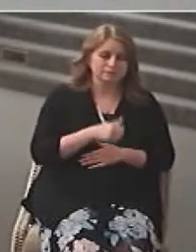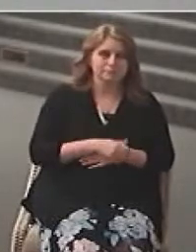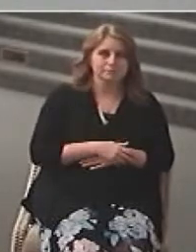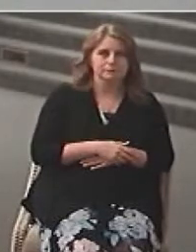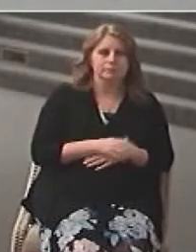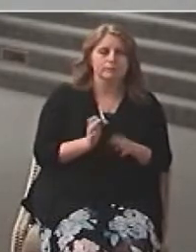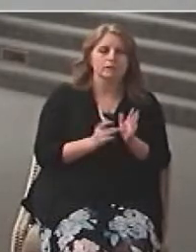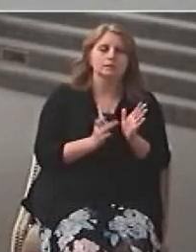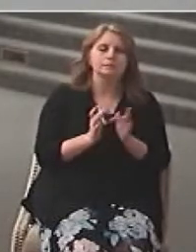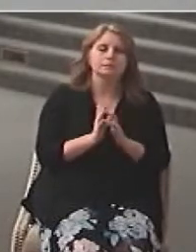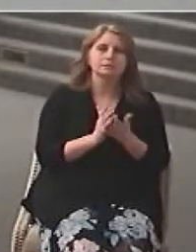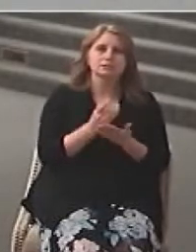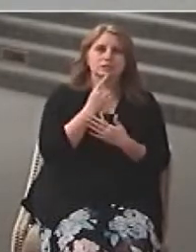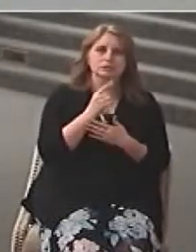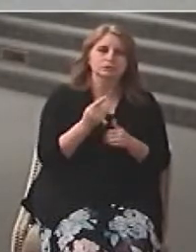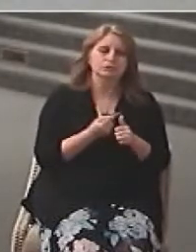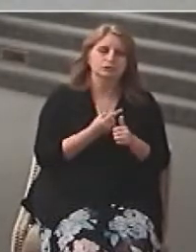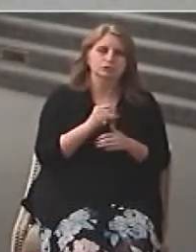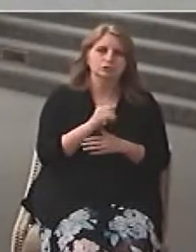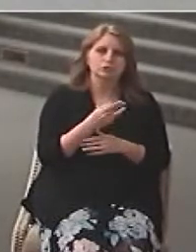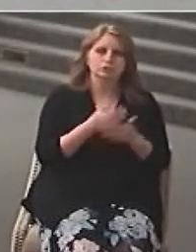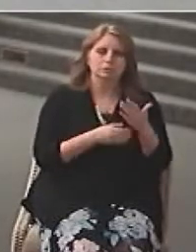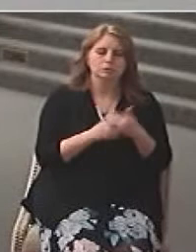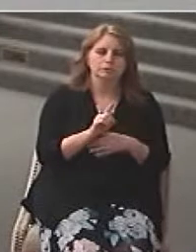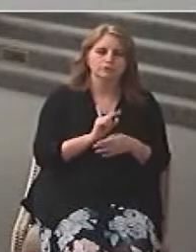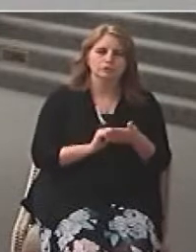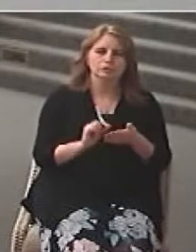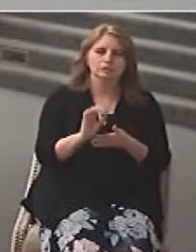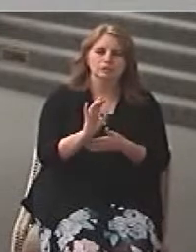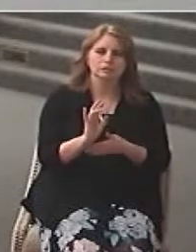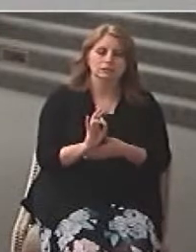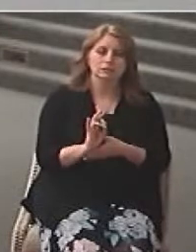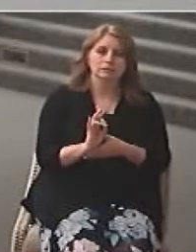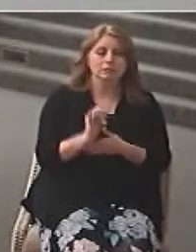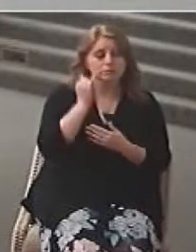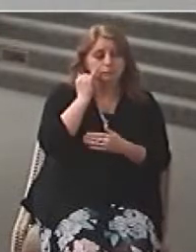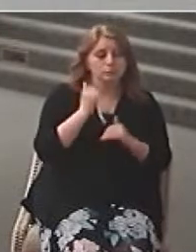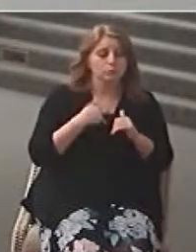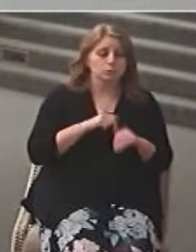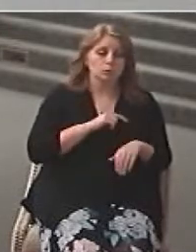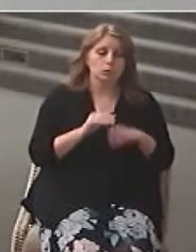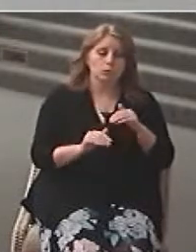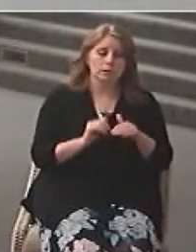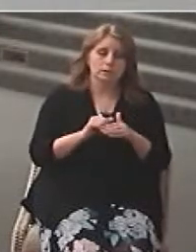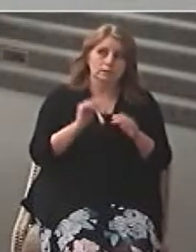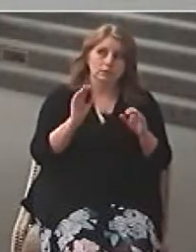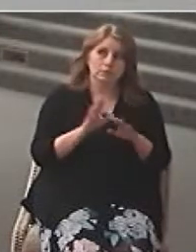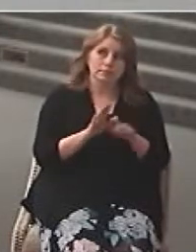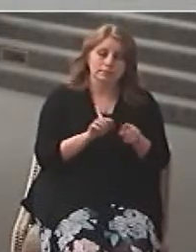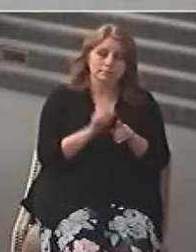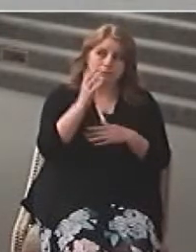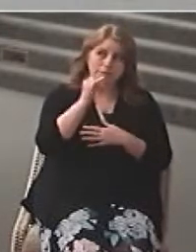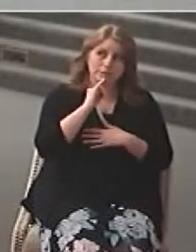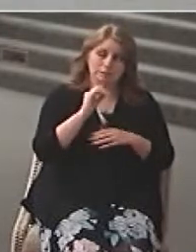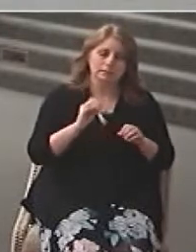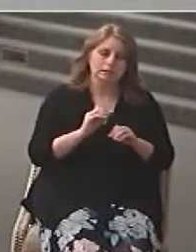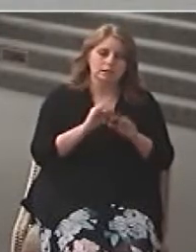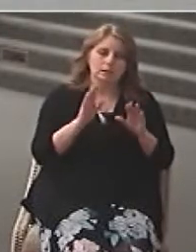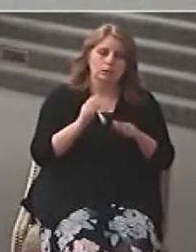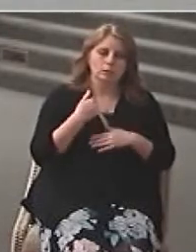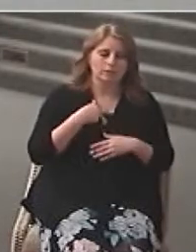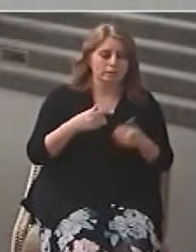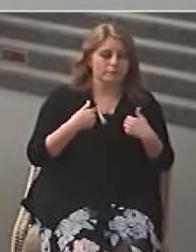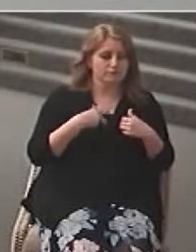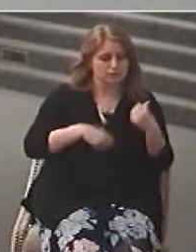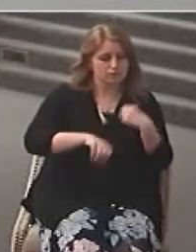The Bible says in 1 John chapter 1 and verse 7, "But if we walk in the light as He is in the light, we have fellowship one with another."